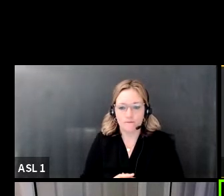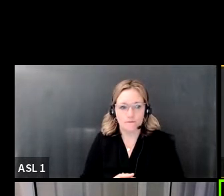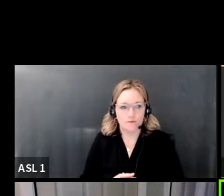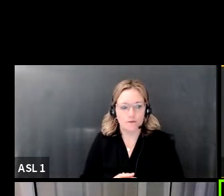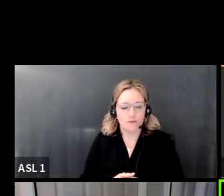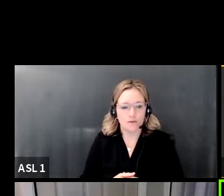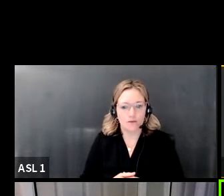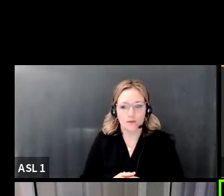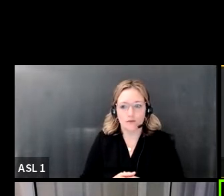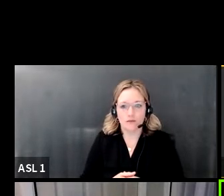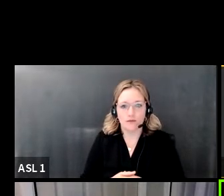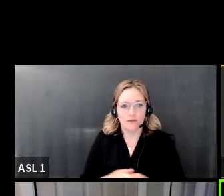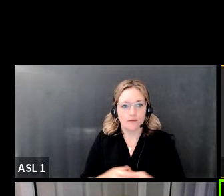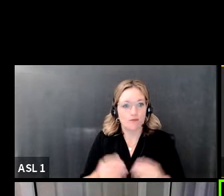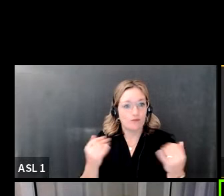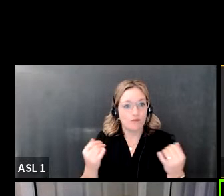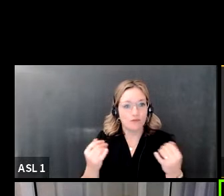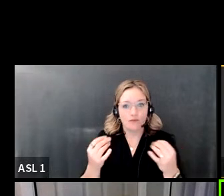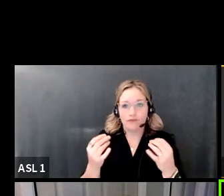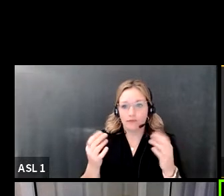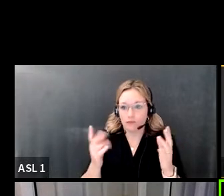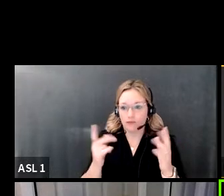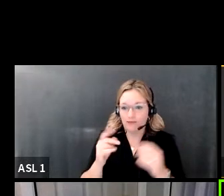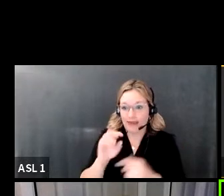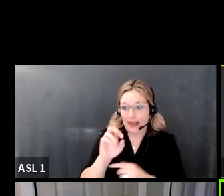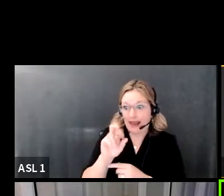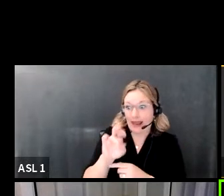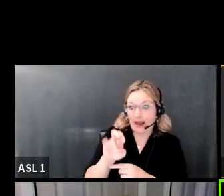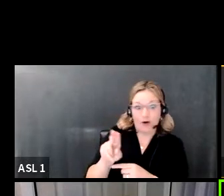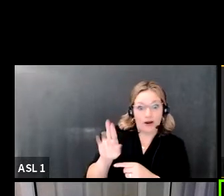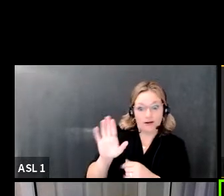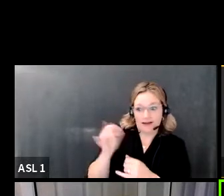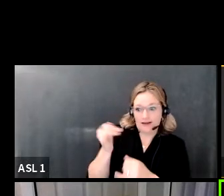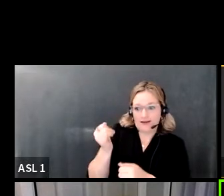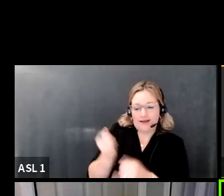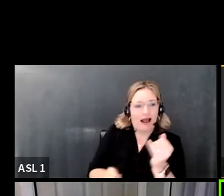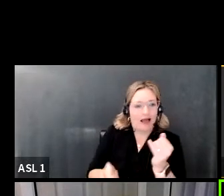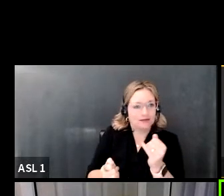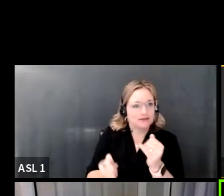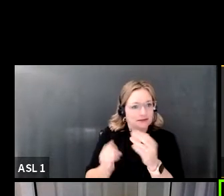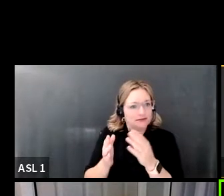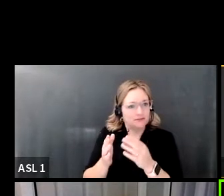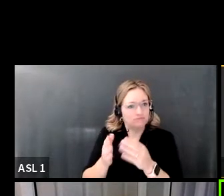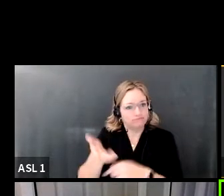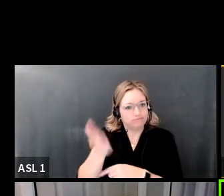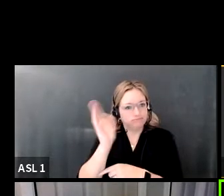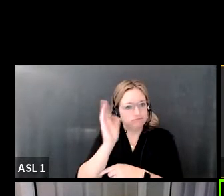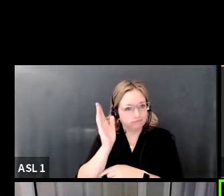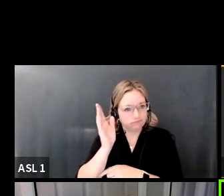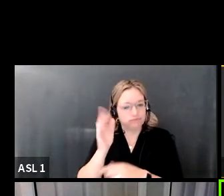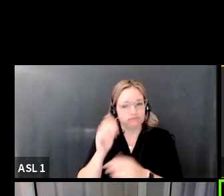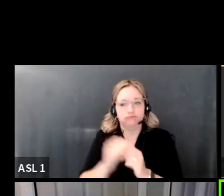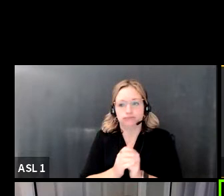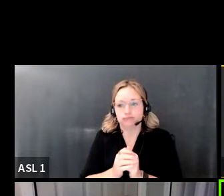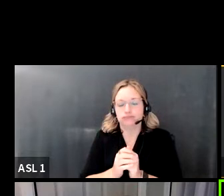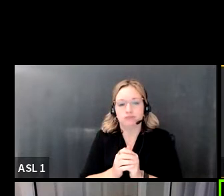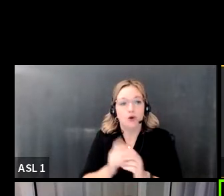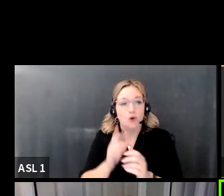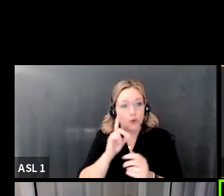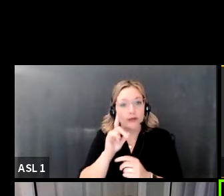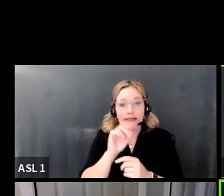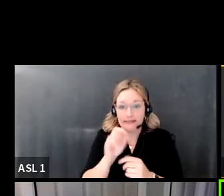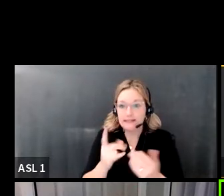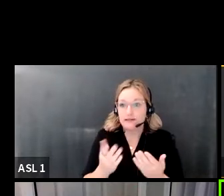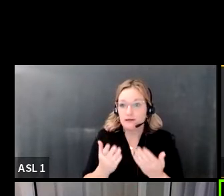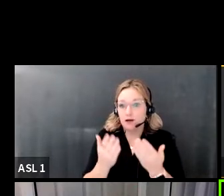includes this concludes the public uh portion of our meeting uh we did provide an option to council